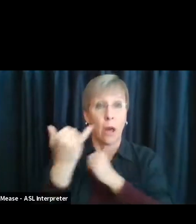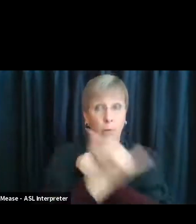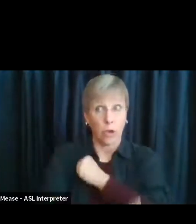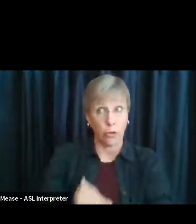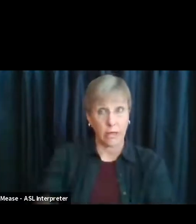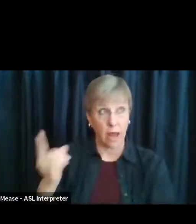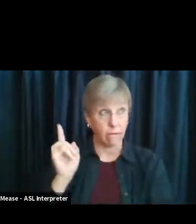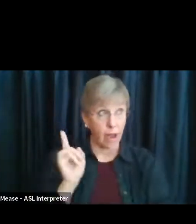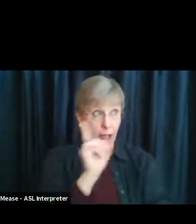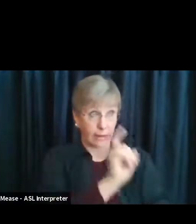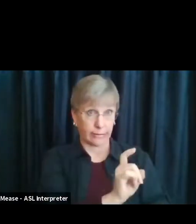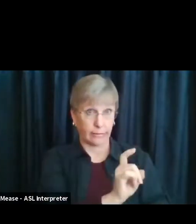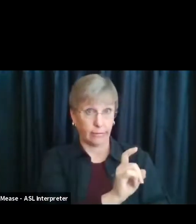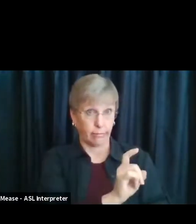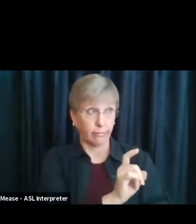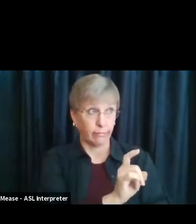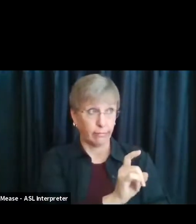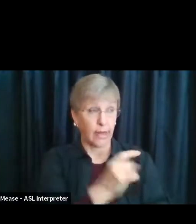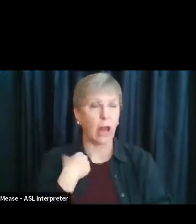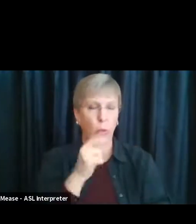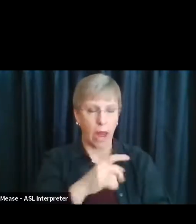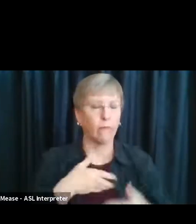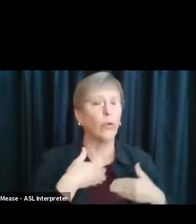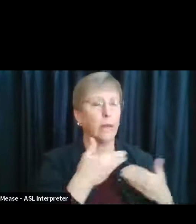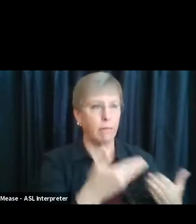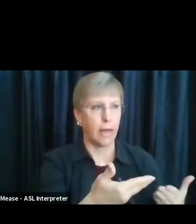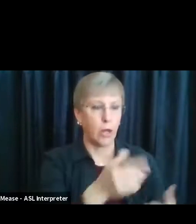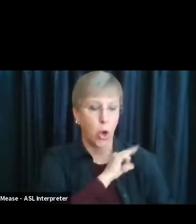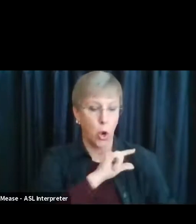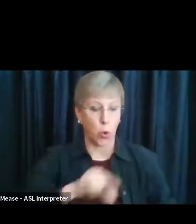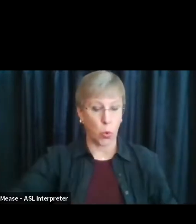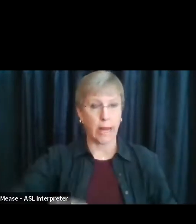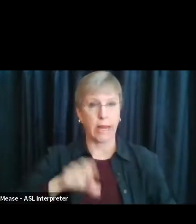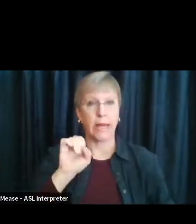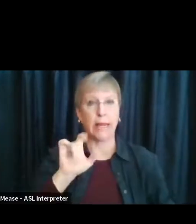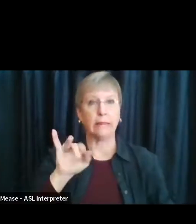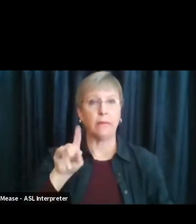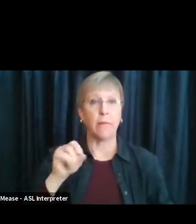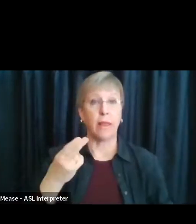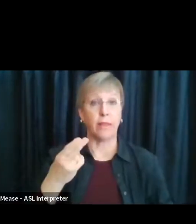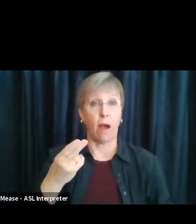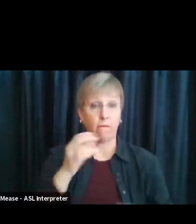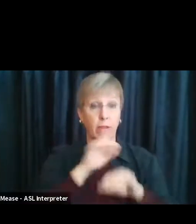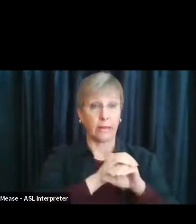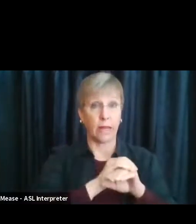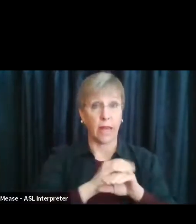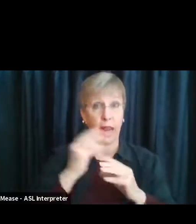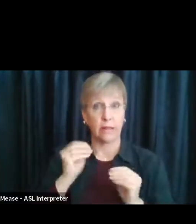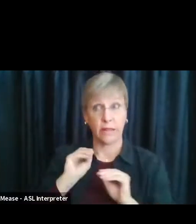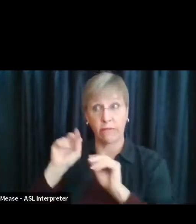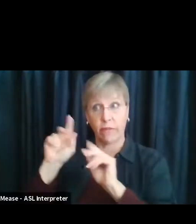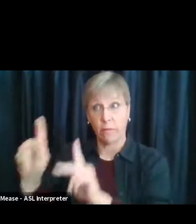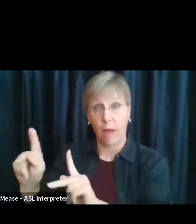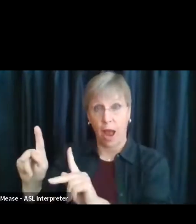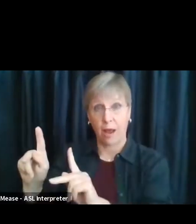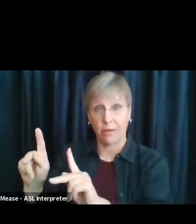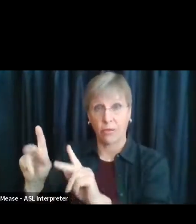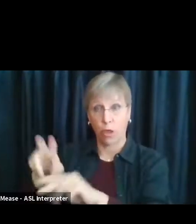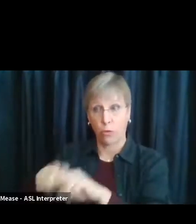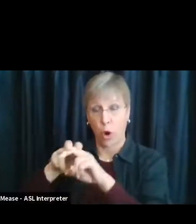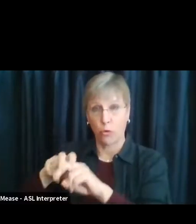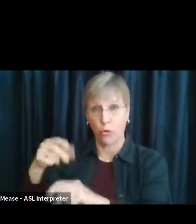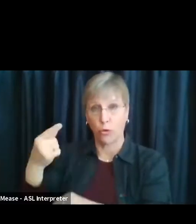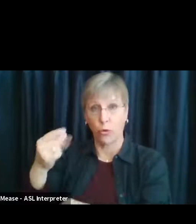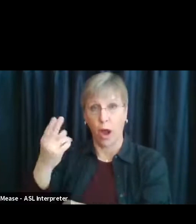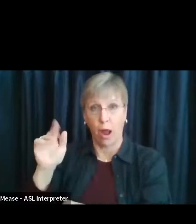asked, and we must admit that Queen Elizabeth of England has given back a throne to Ghana in